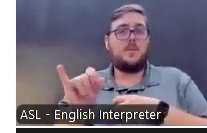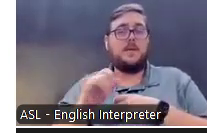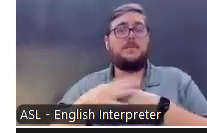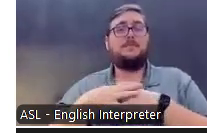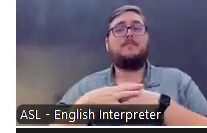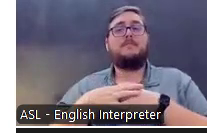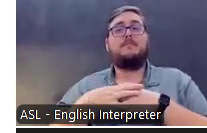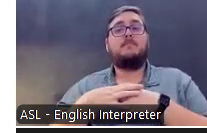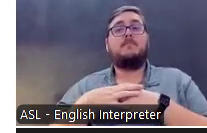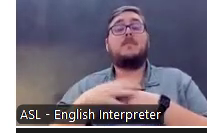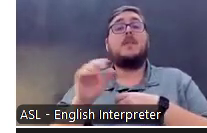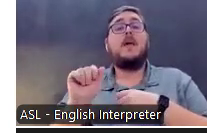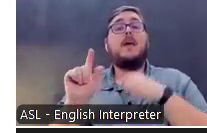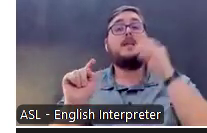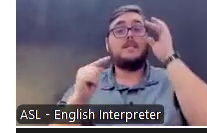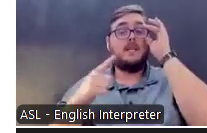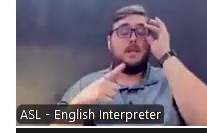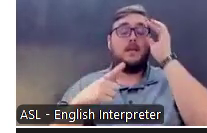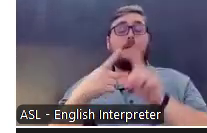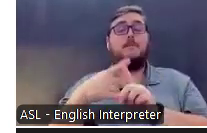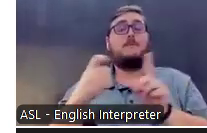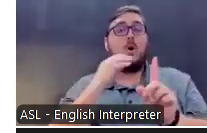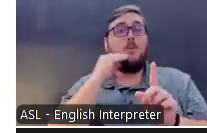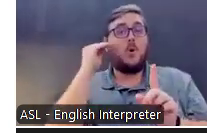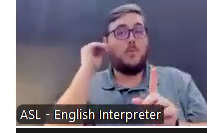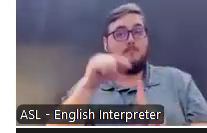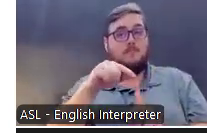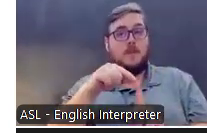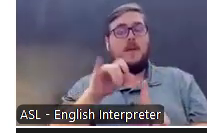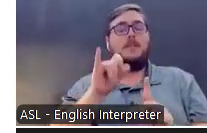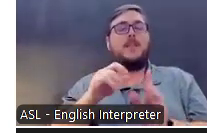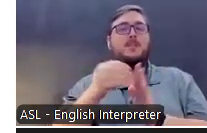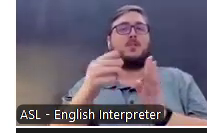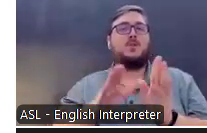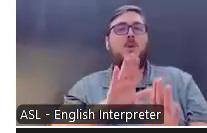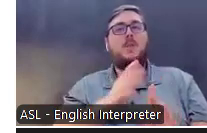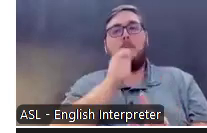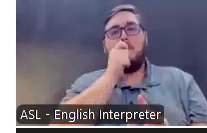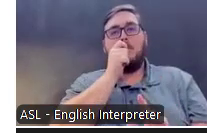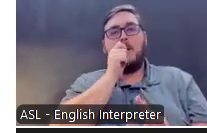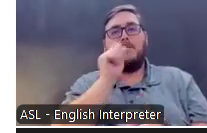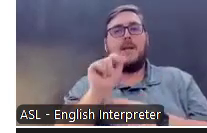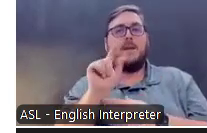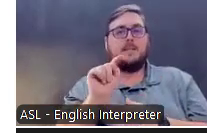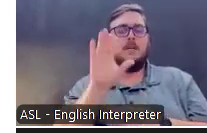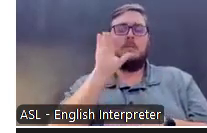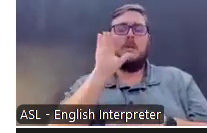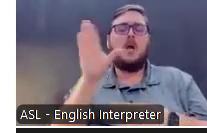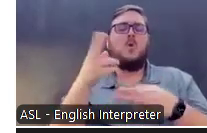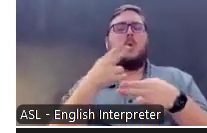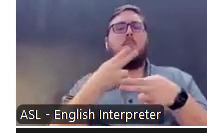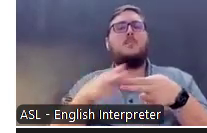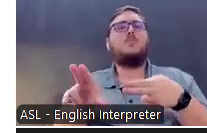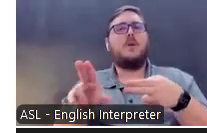AT from home. This is the student's private AT. And I'm just going to briefly discuss this if the student wants to use their